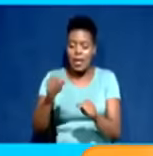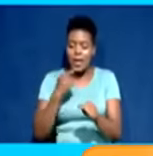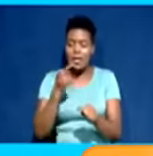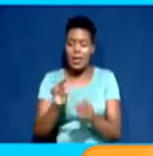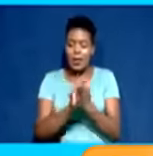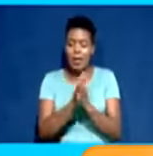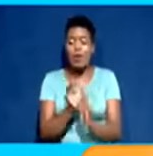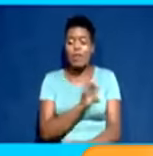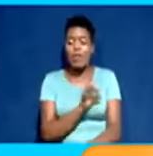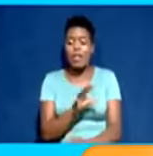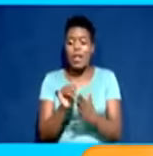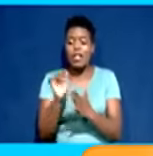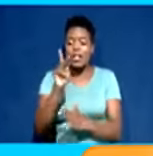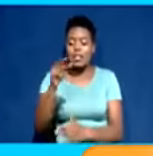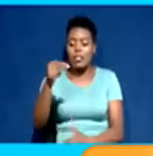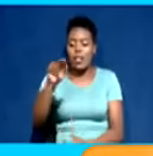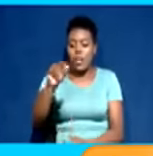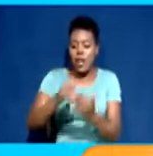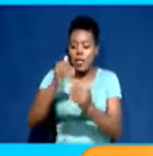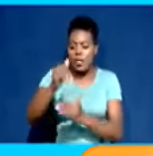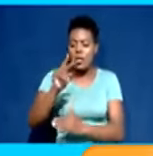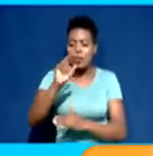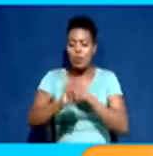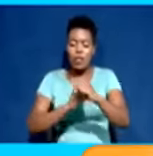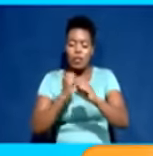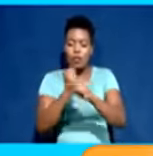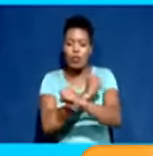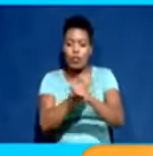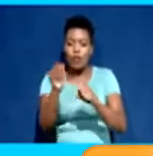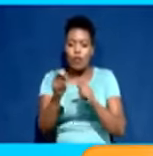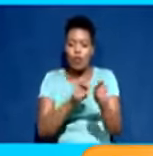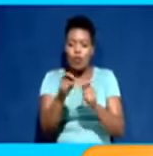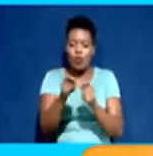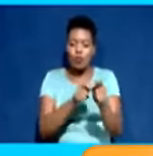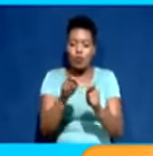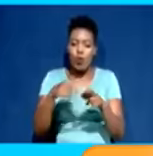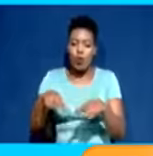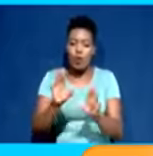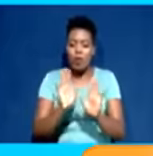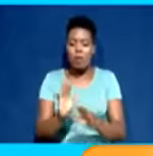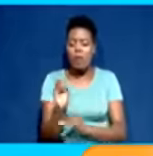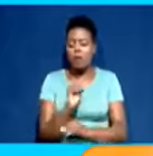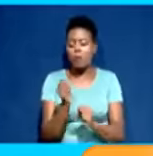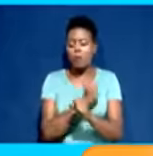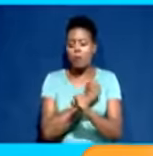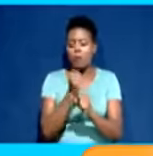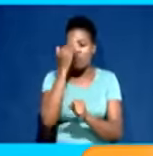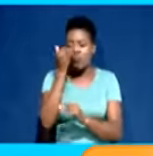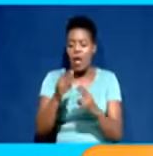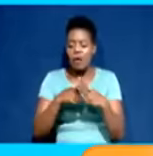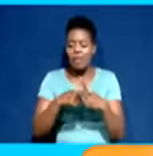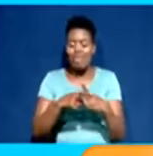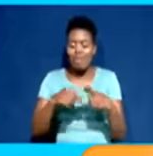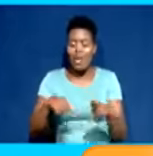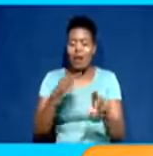contradiction that Kenya in the next 2 years will not be able to meet its responsibilities in terms of maintaining